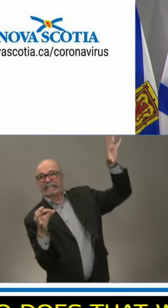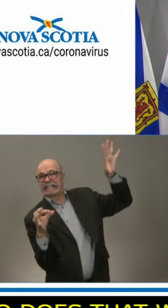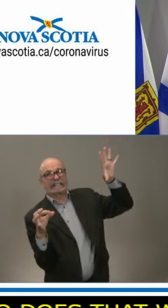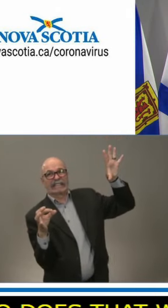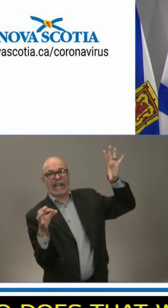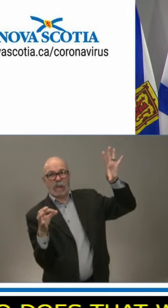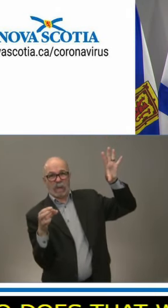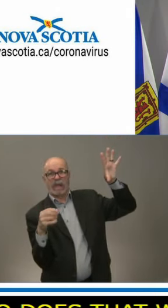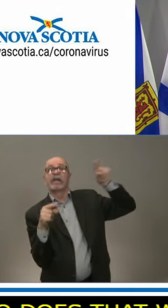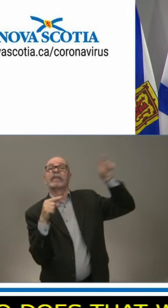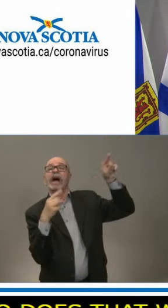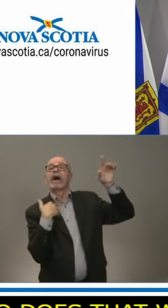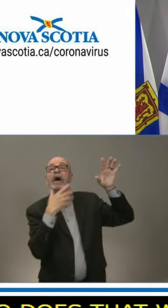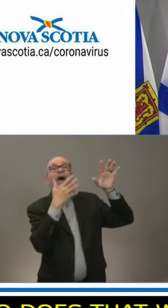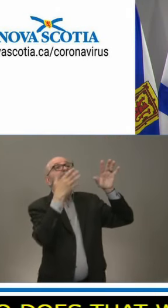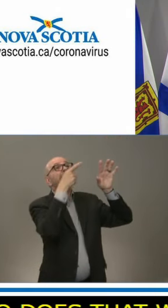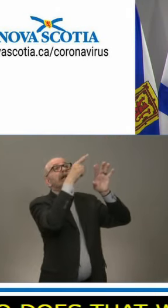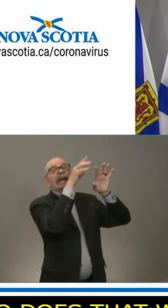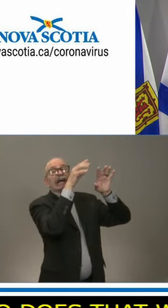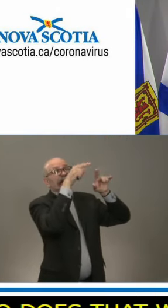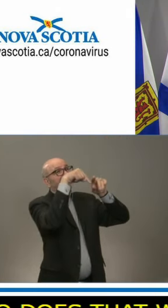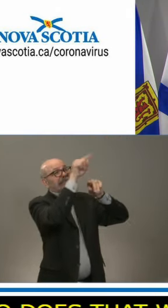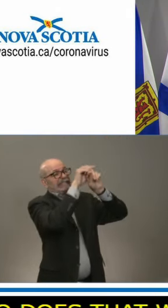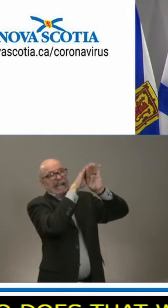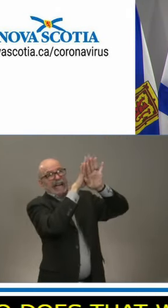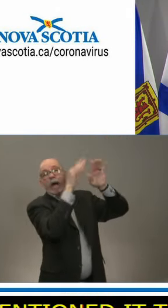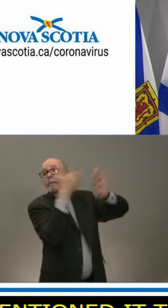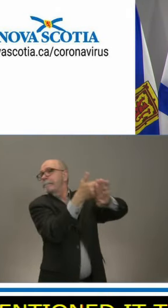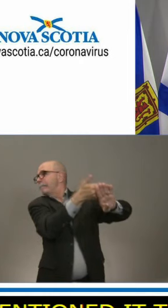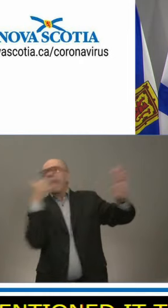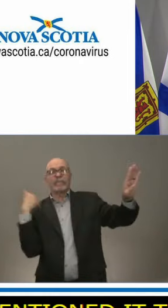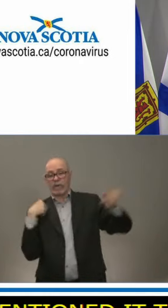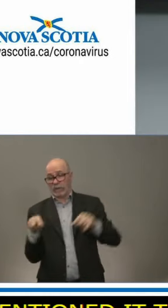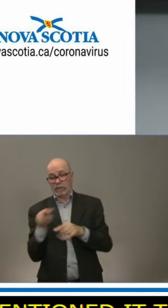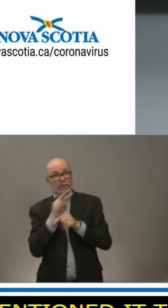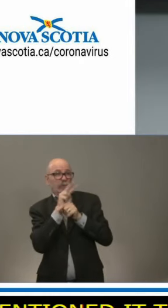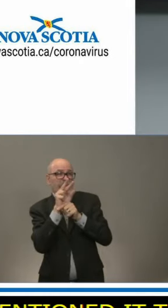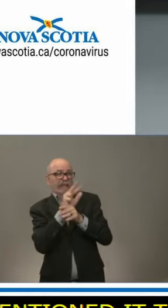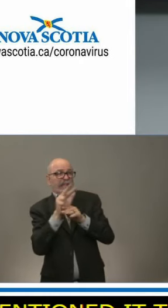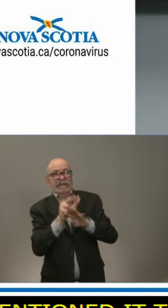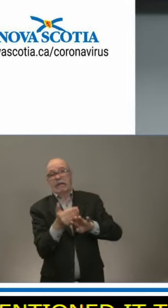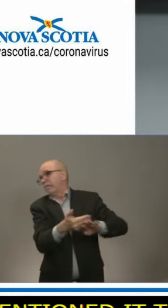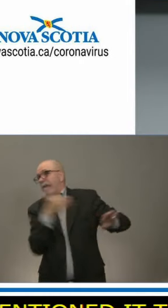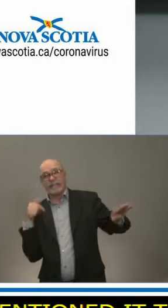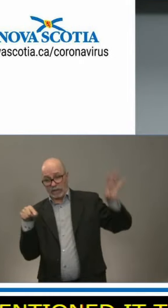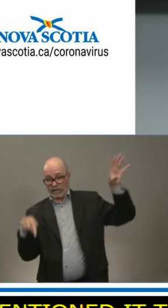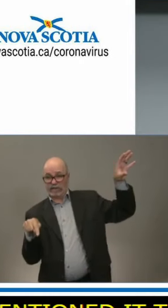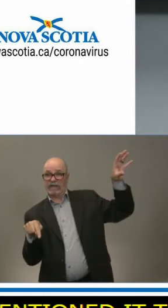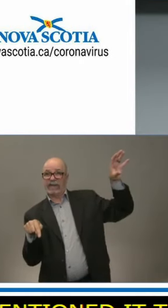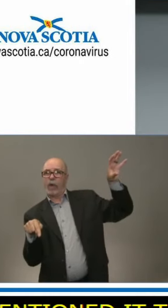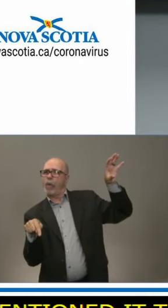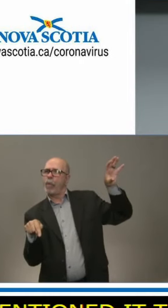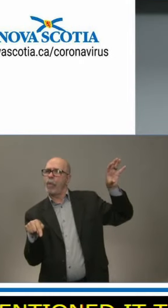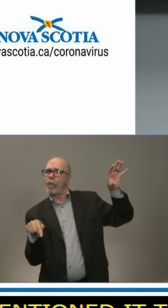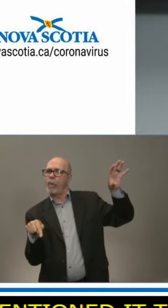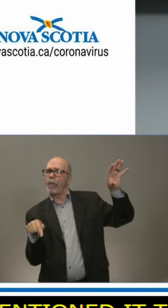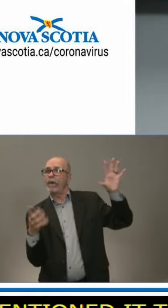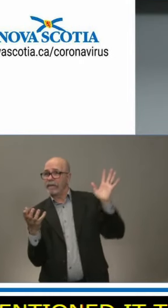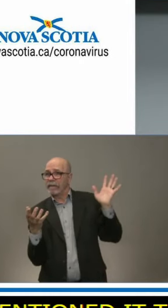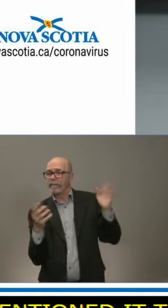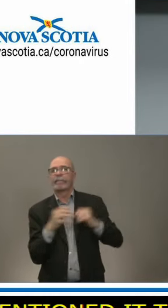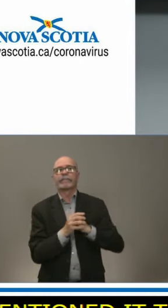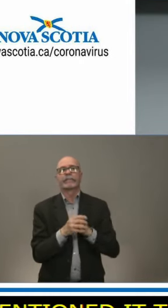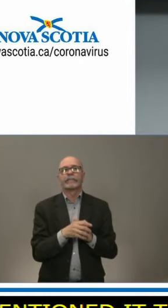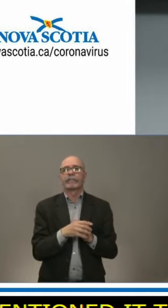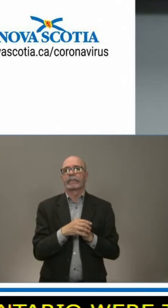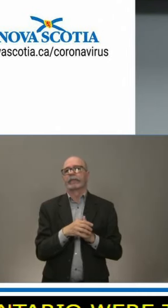us. So I think it's a bit of a false conclusion to base the overall disease